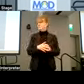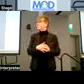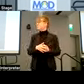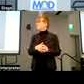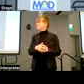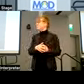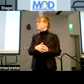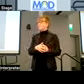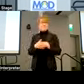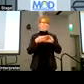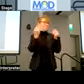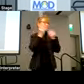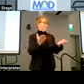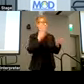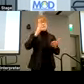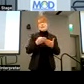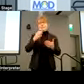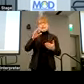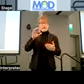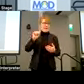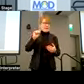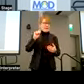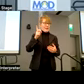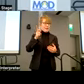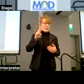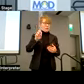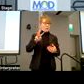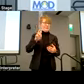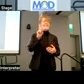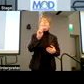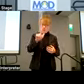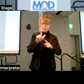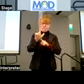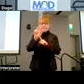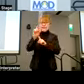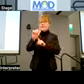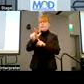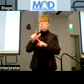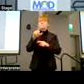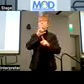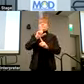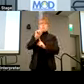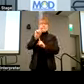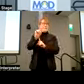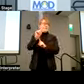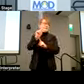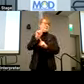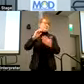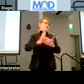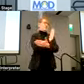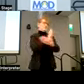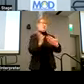I have a son, his name is Daniel. Daniel just turned 20. Daniel is very well rooted on the autism spectrum.